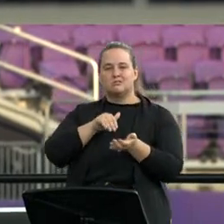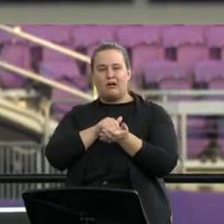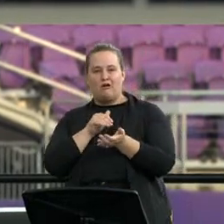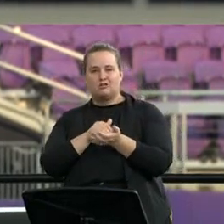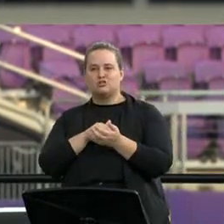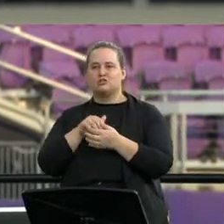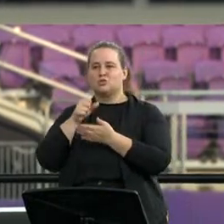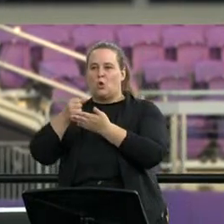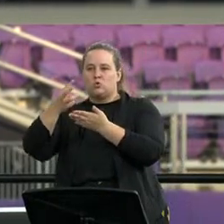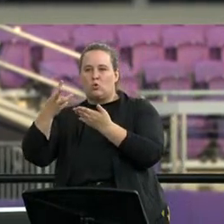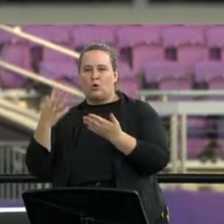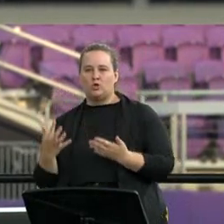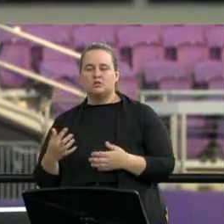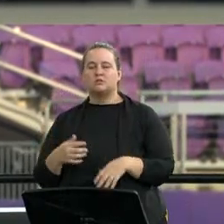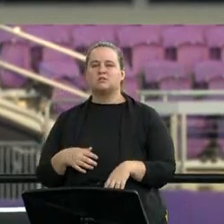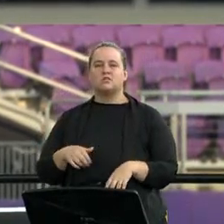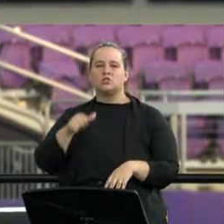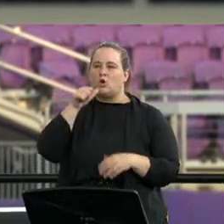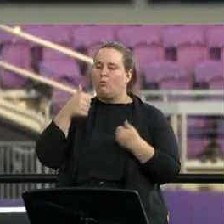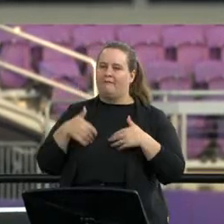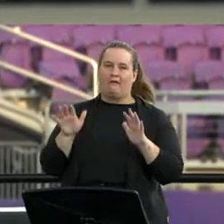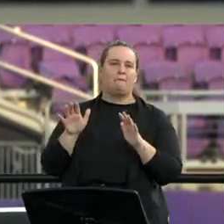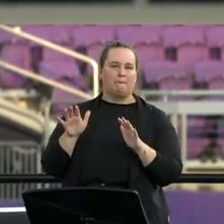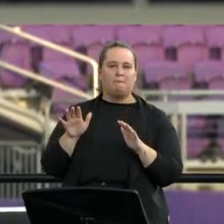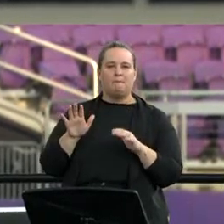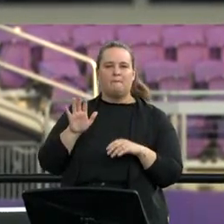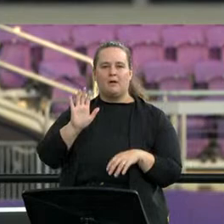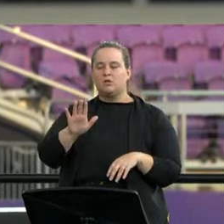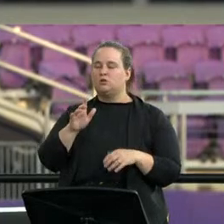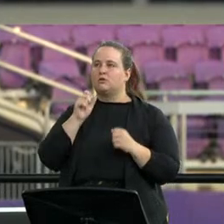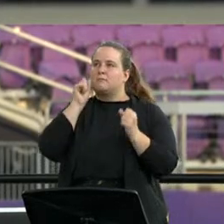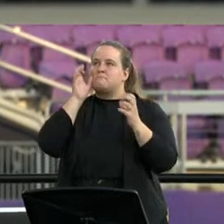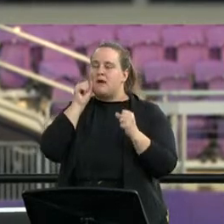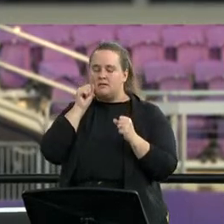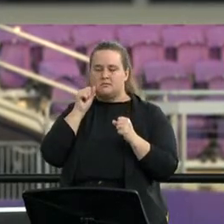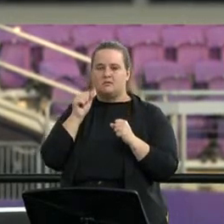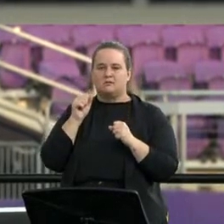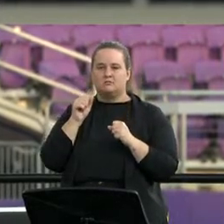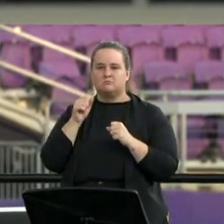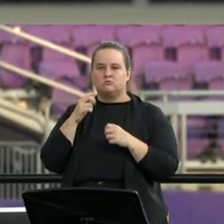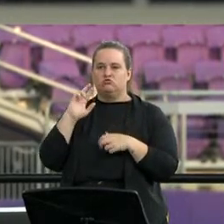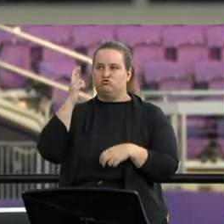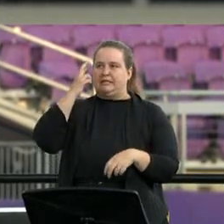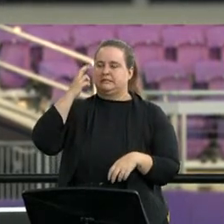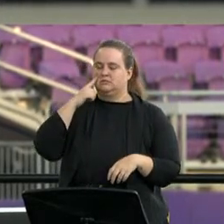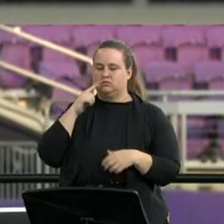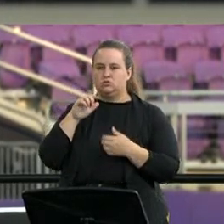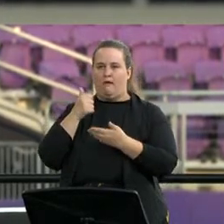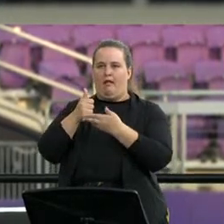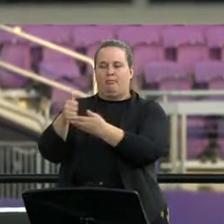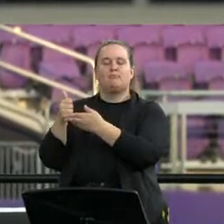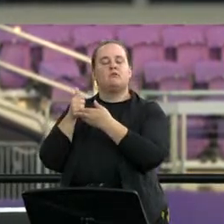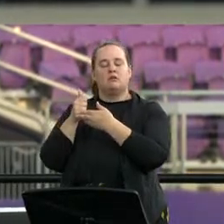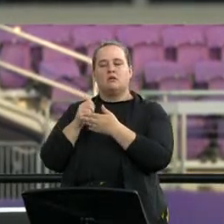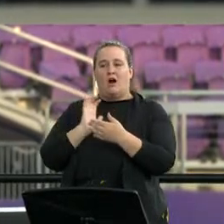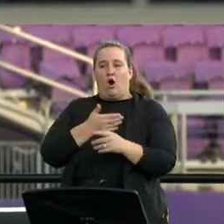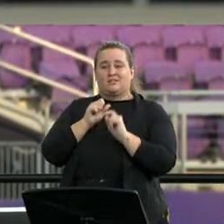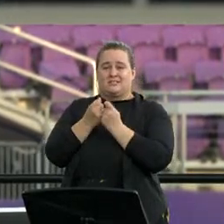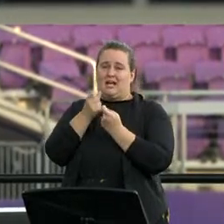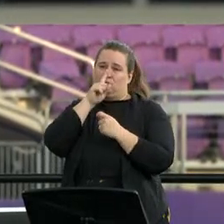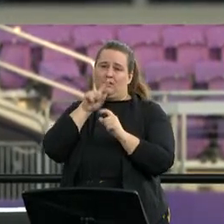doctors, and social workers, do not give up on your infinitely noble cause of helping others. Our society depends on